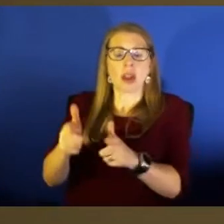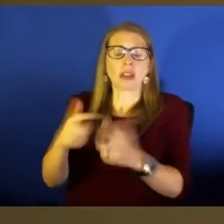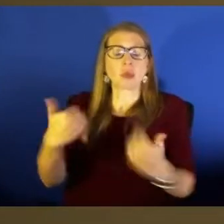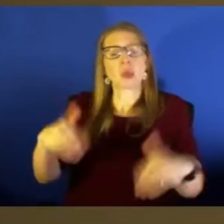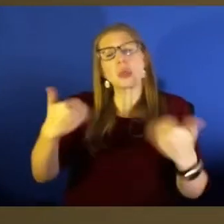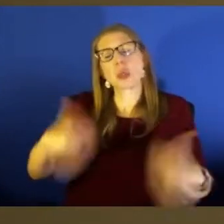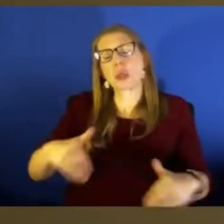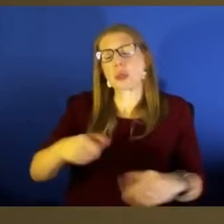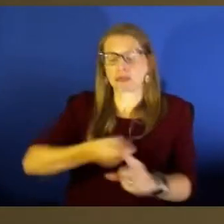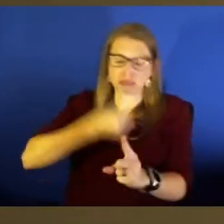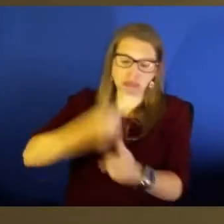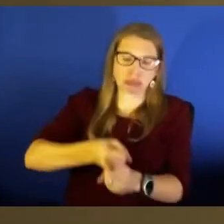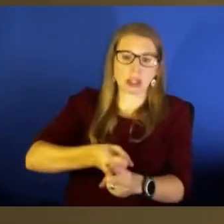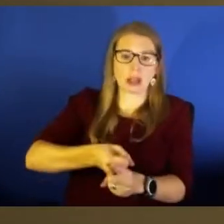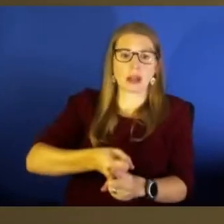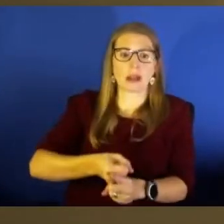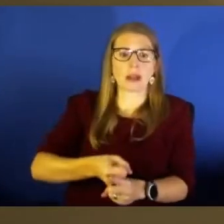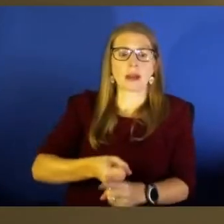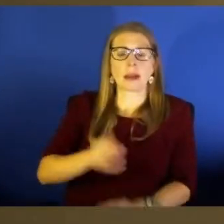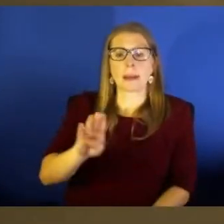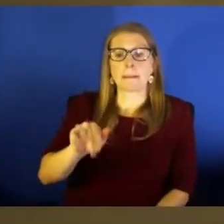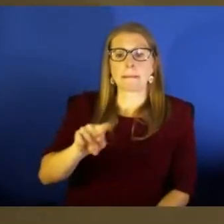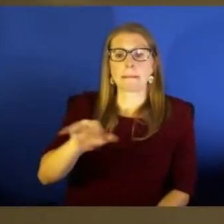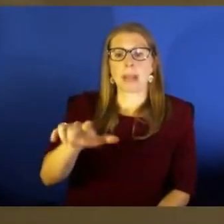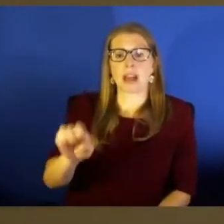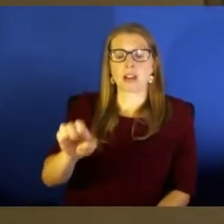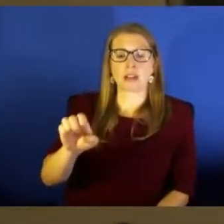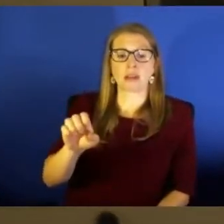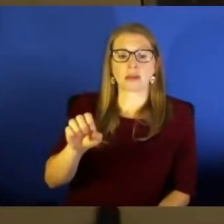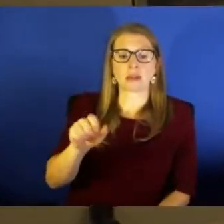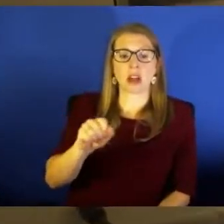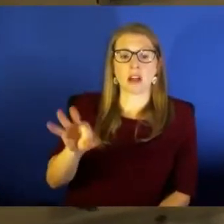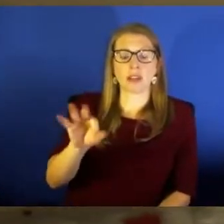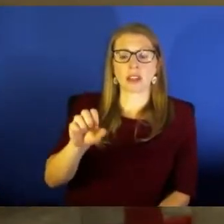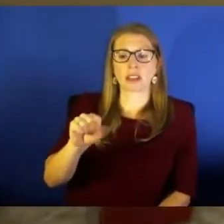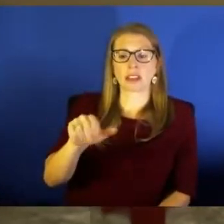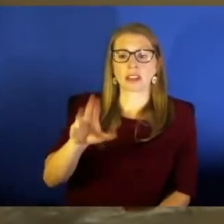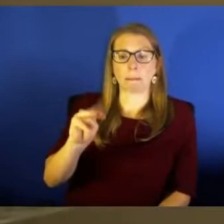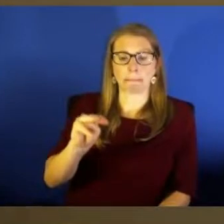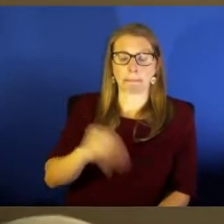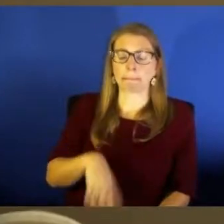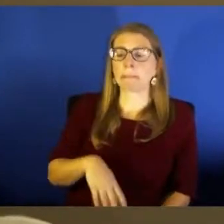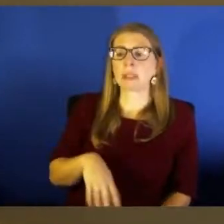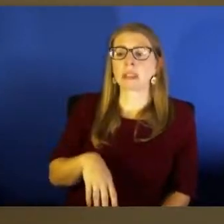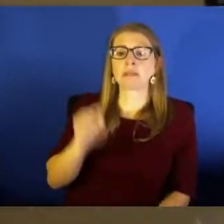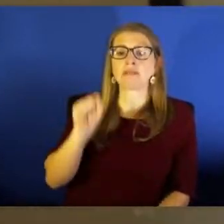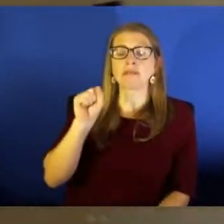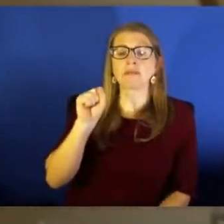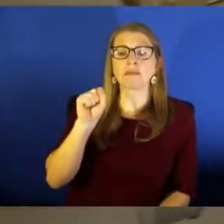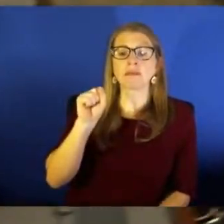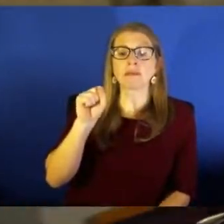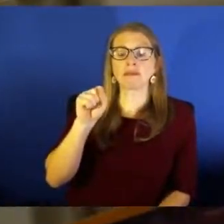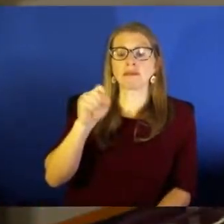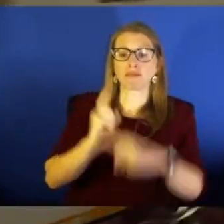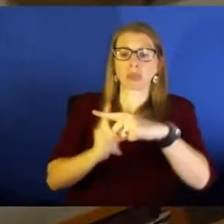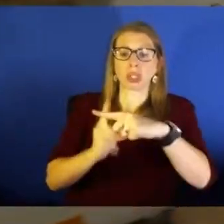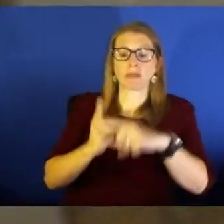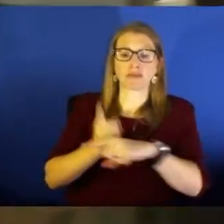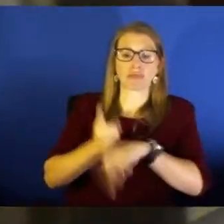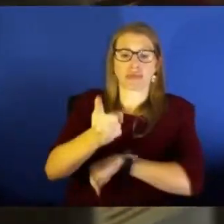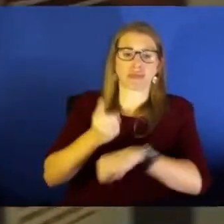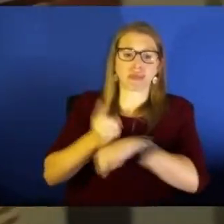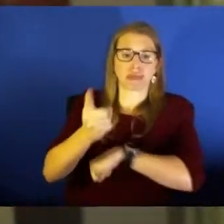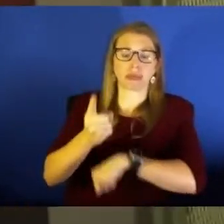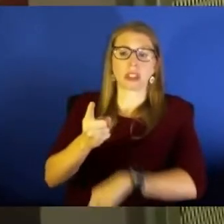Battle of the Somme, in the first 7 days, the British launched 1.5 million artillery shells, and that battle went